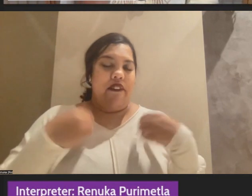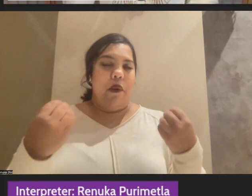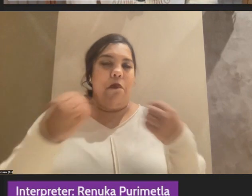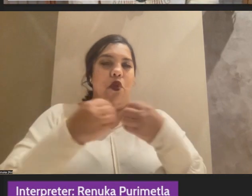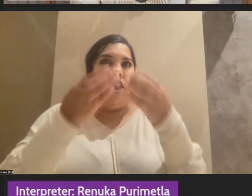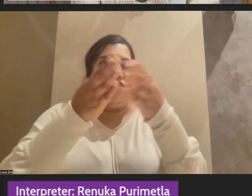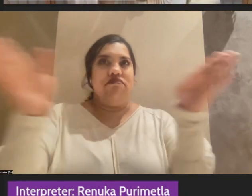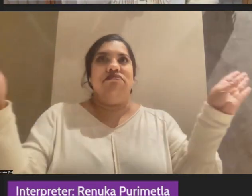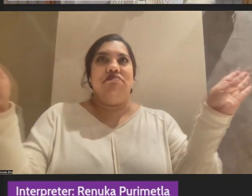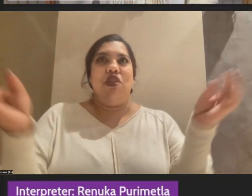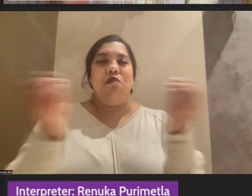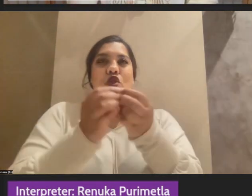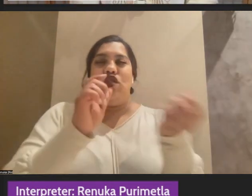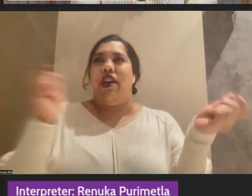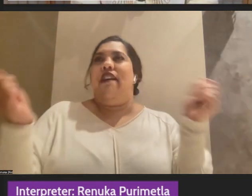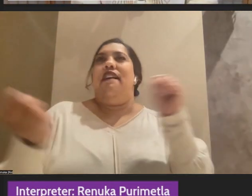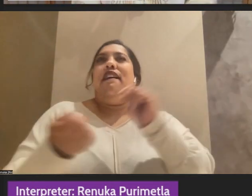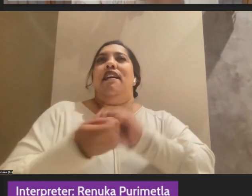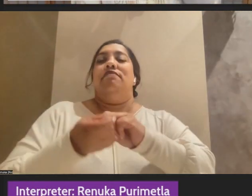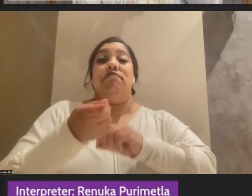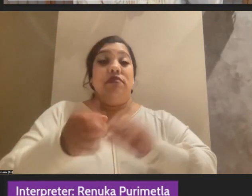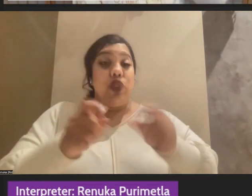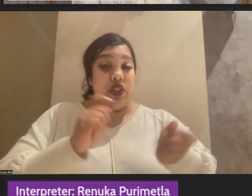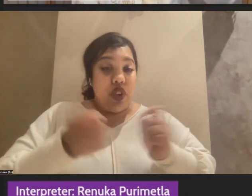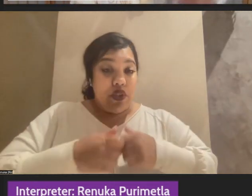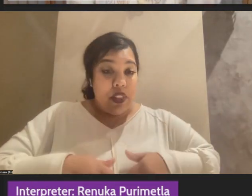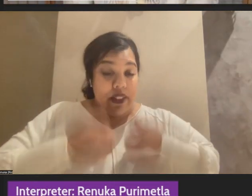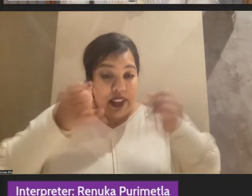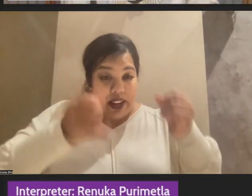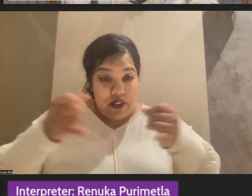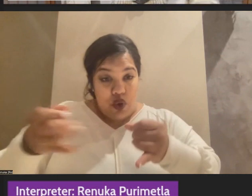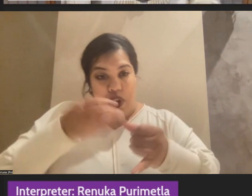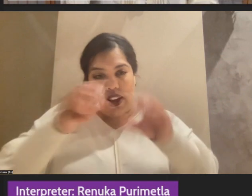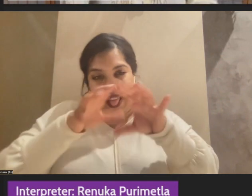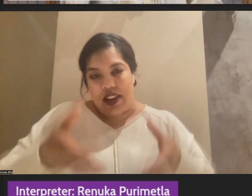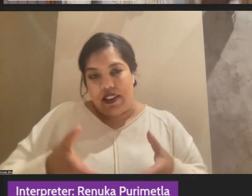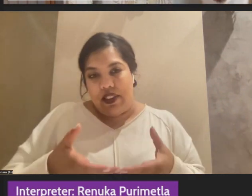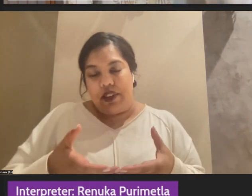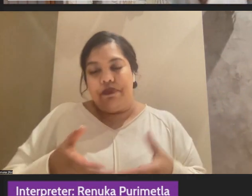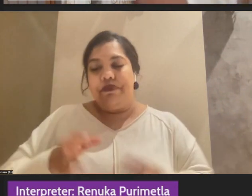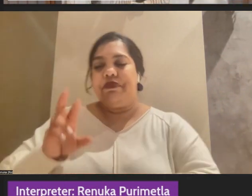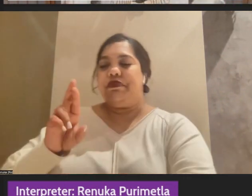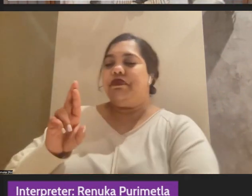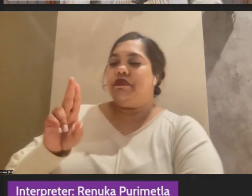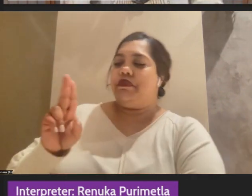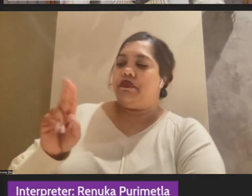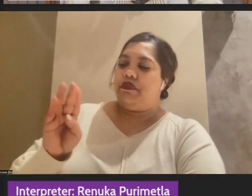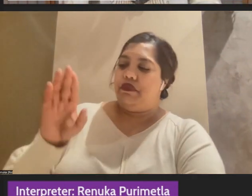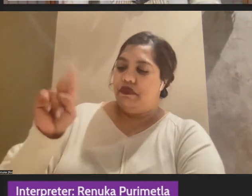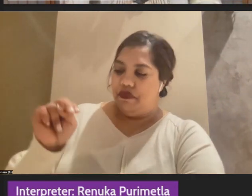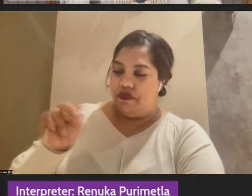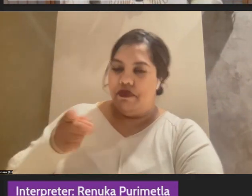to change our lives individually and collectively. Now, because Ruben mentioned this